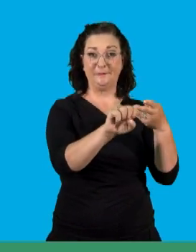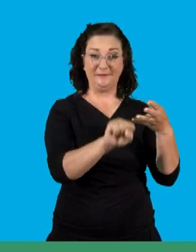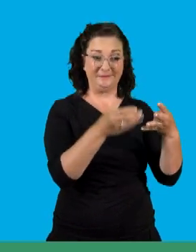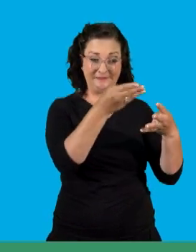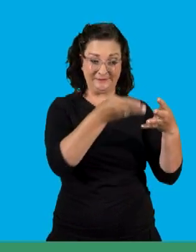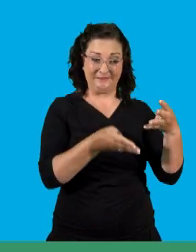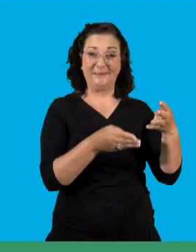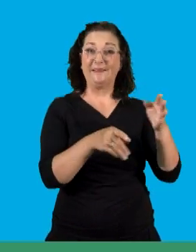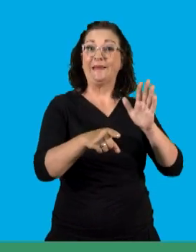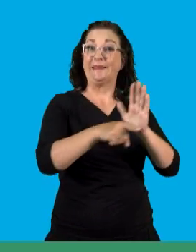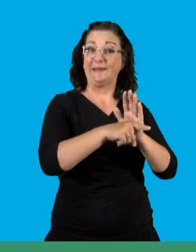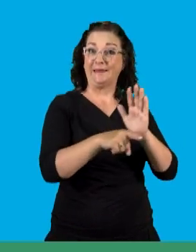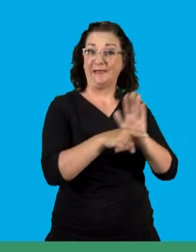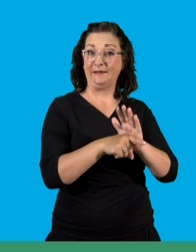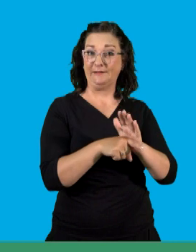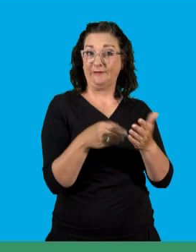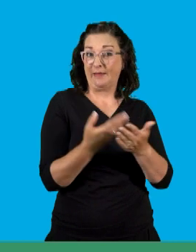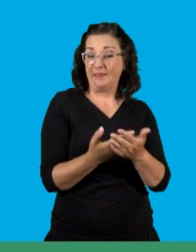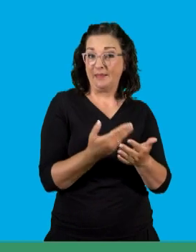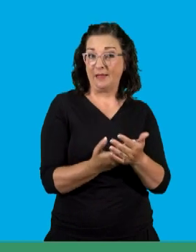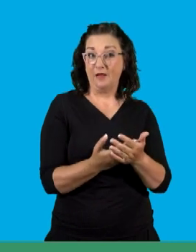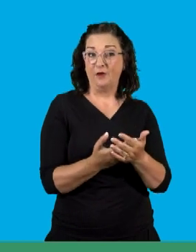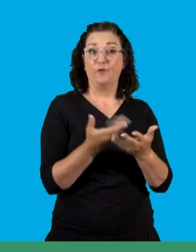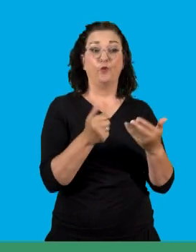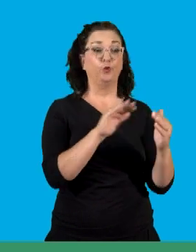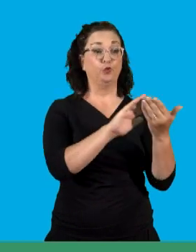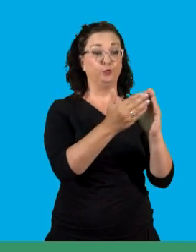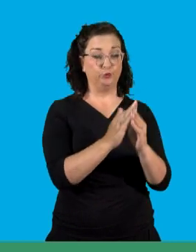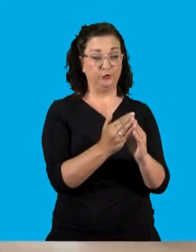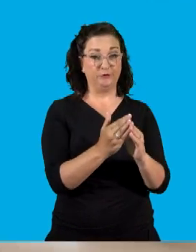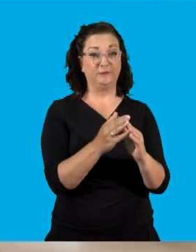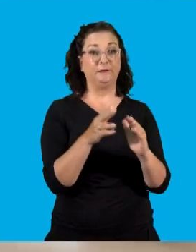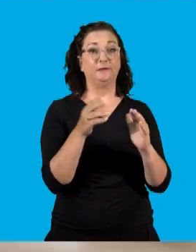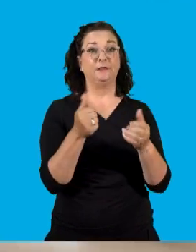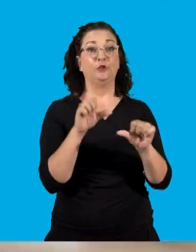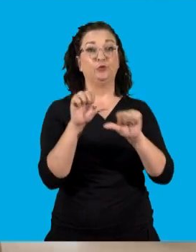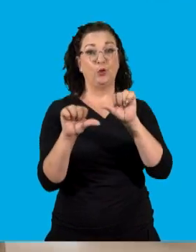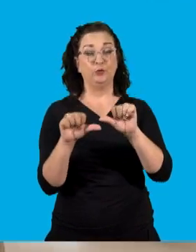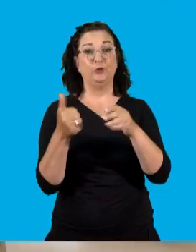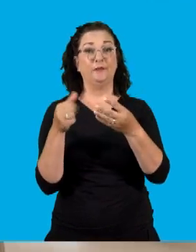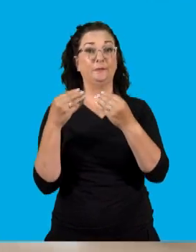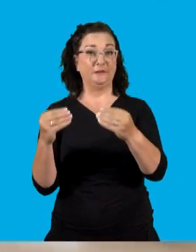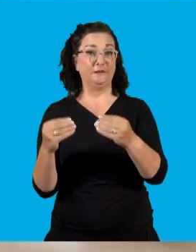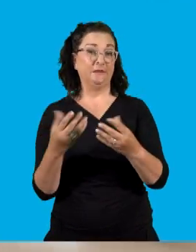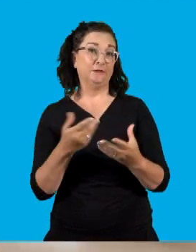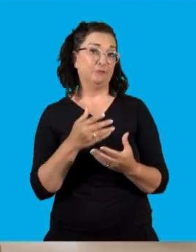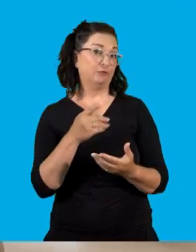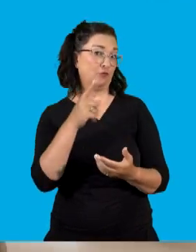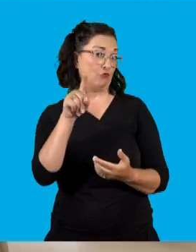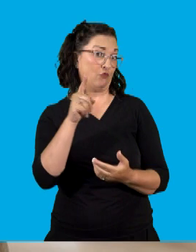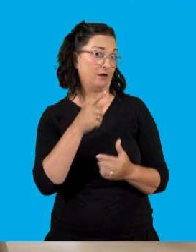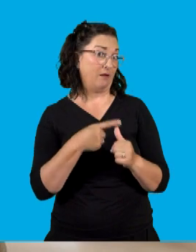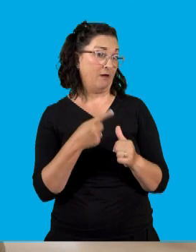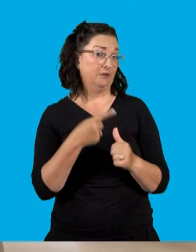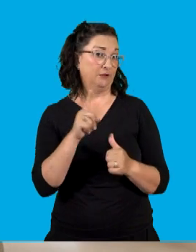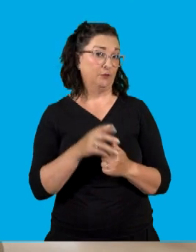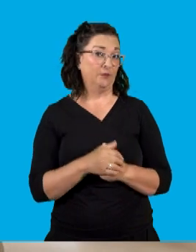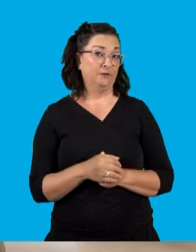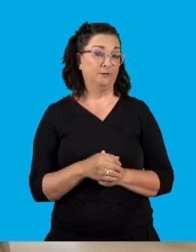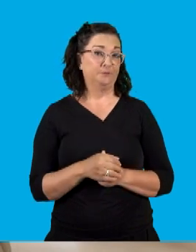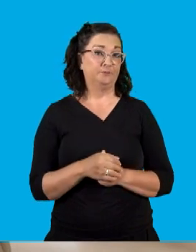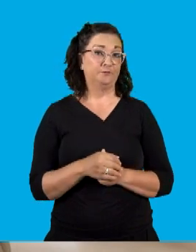on individual, communities, and businesses. So what is the correct answer? Are we referring